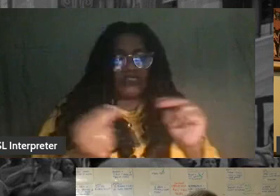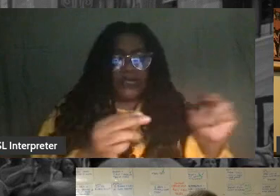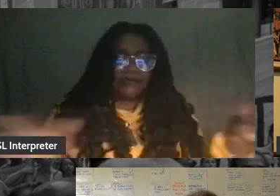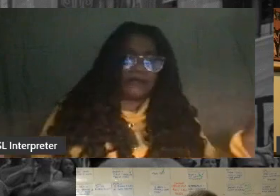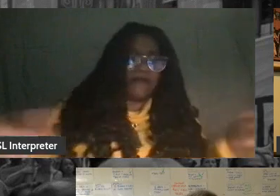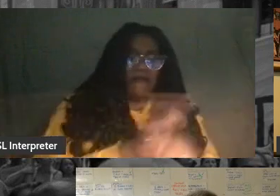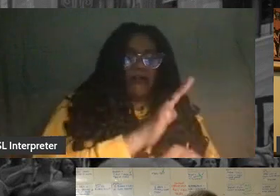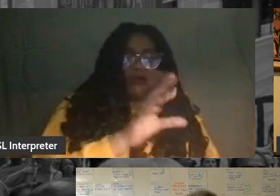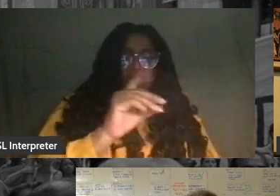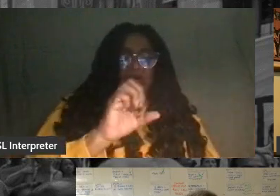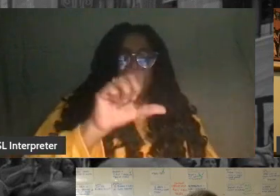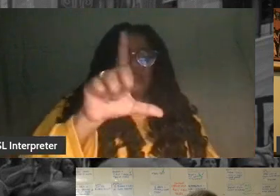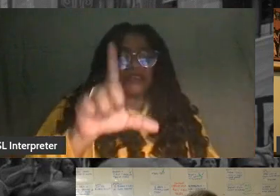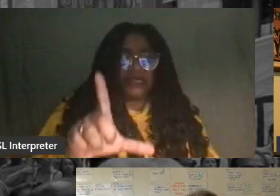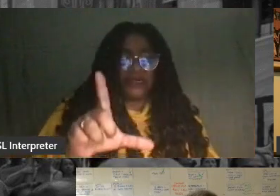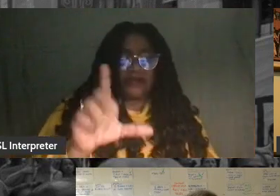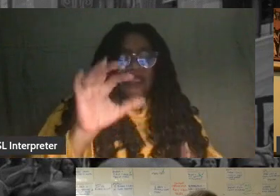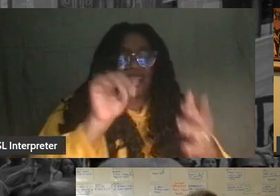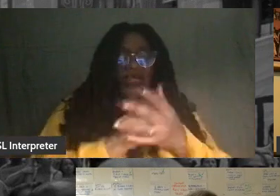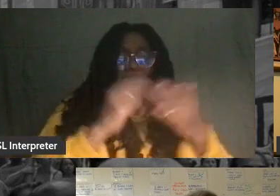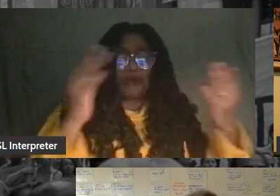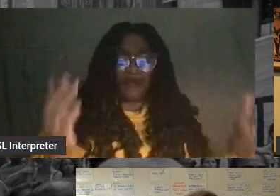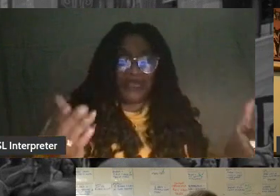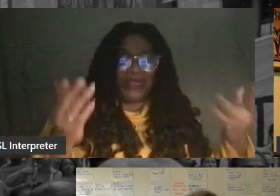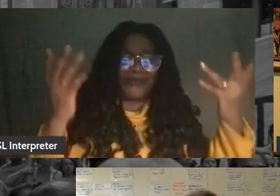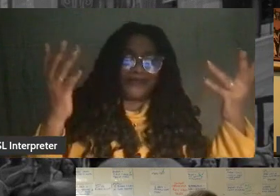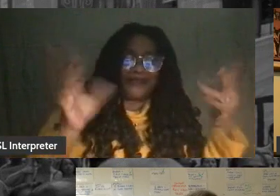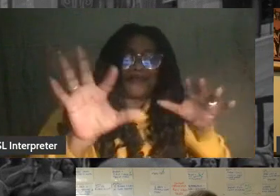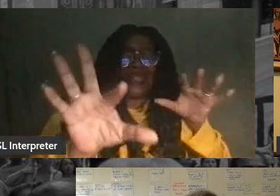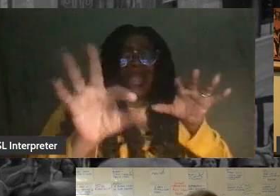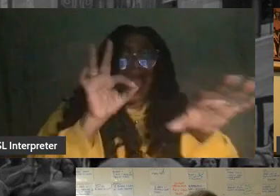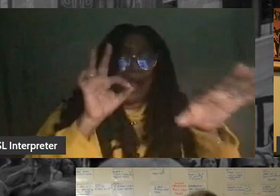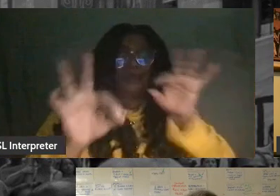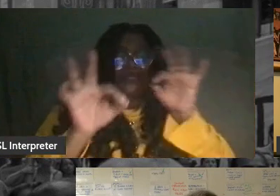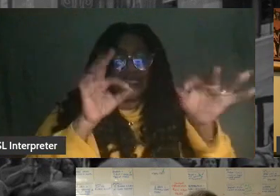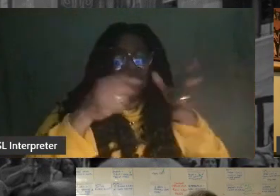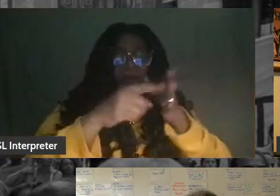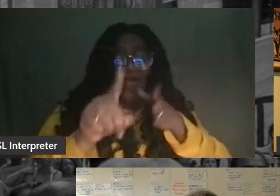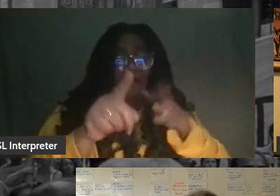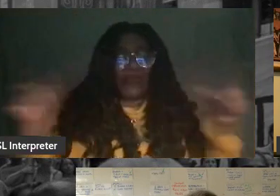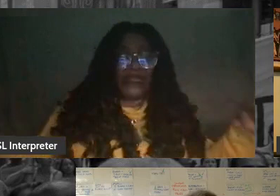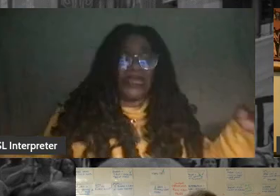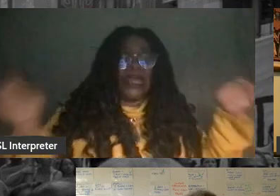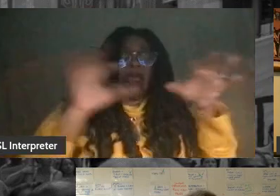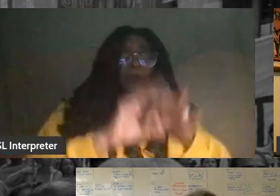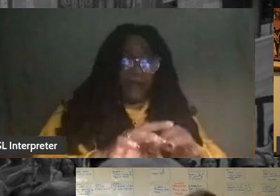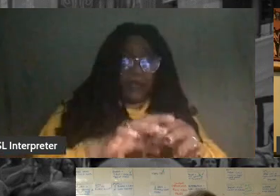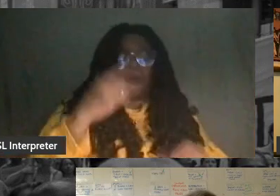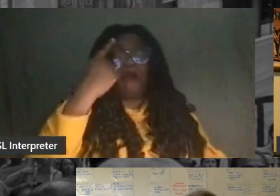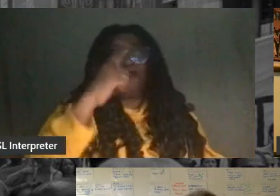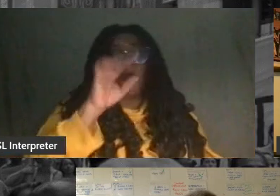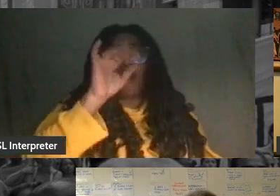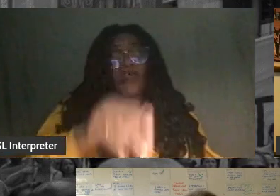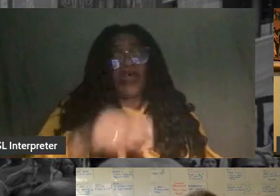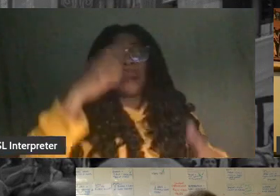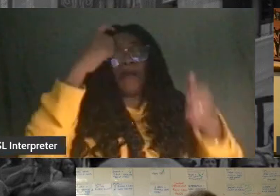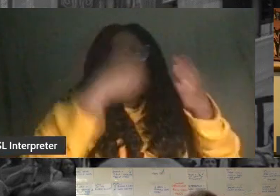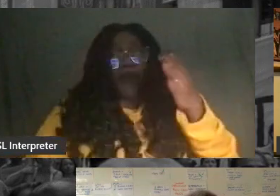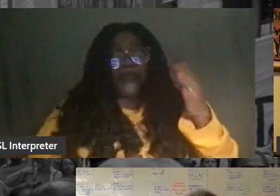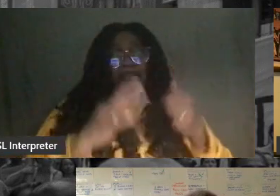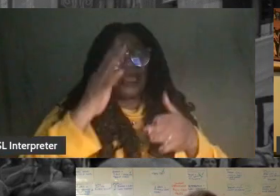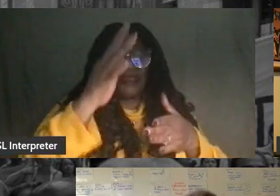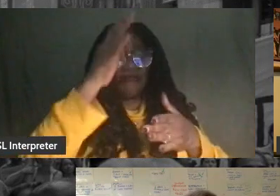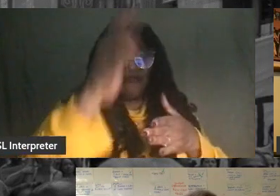So it'll be an option payment, which will be applicable against a purchase price in the future once the